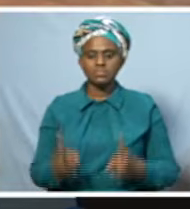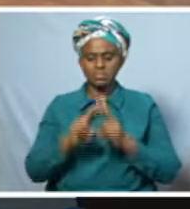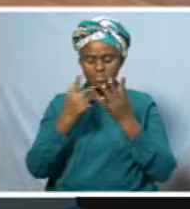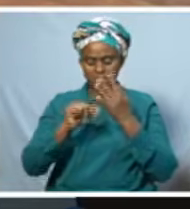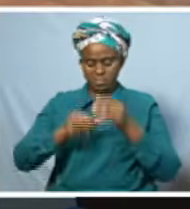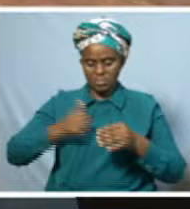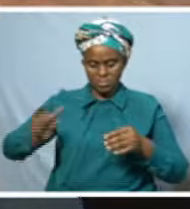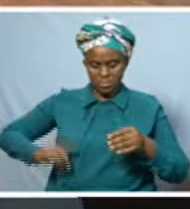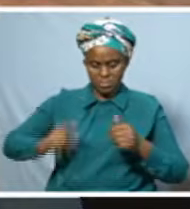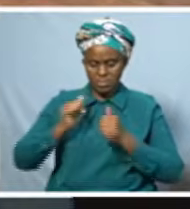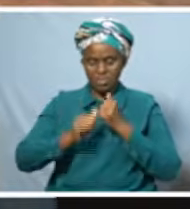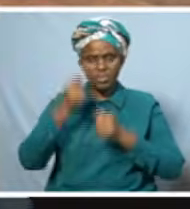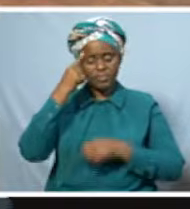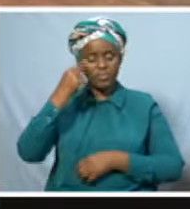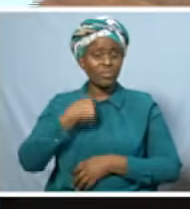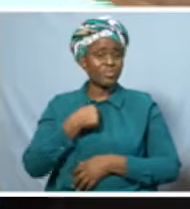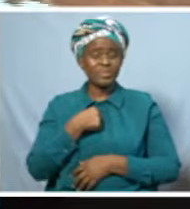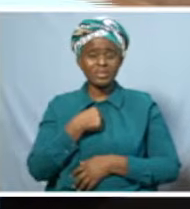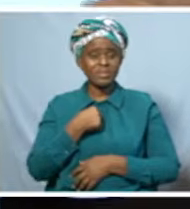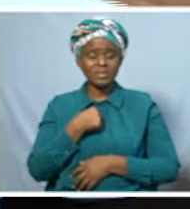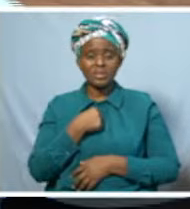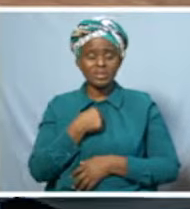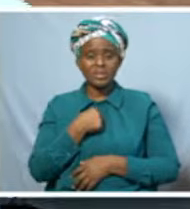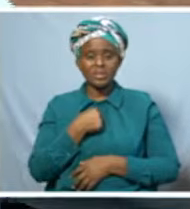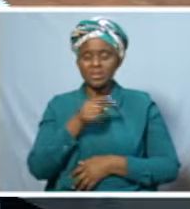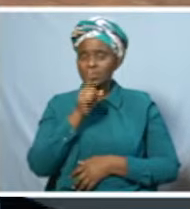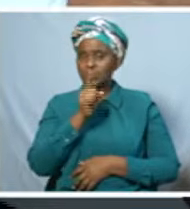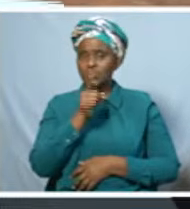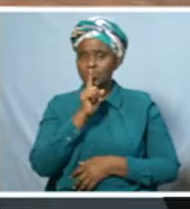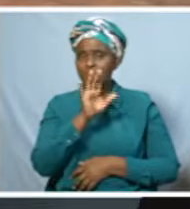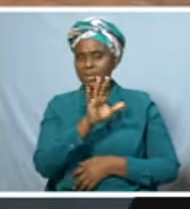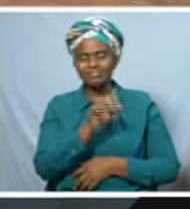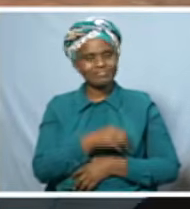are satisfied, because for me, purely,